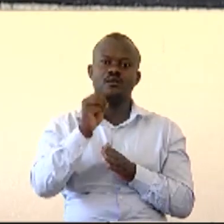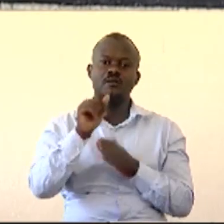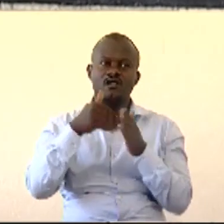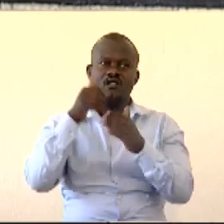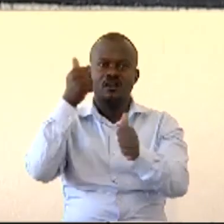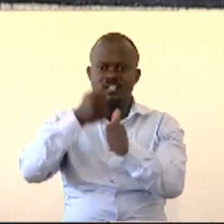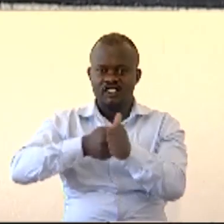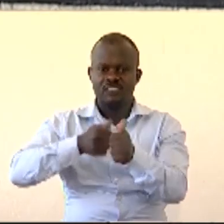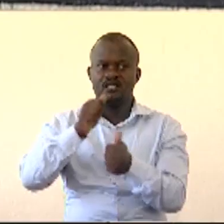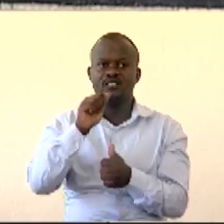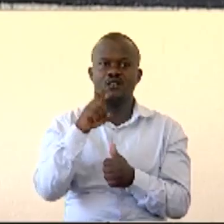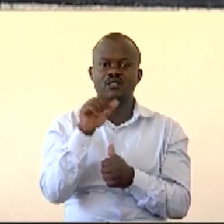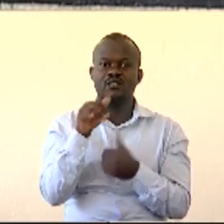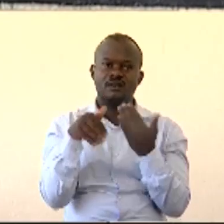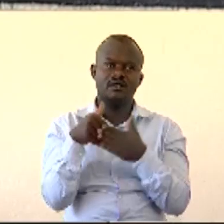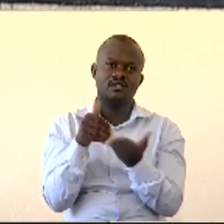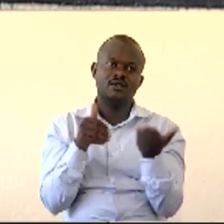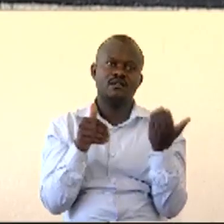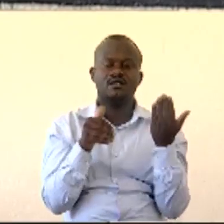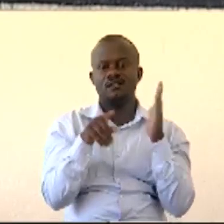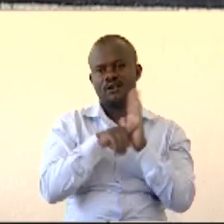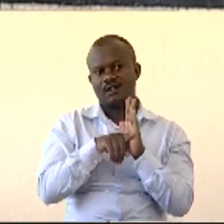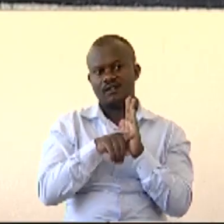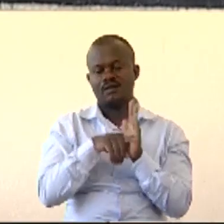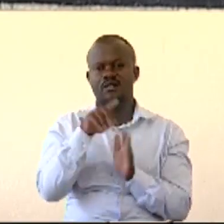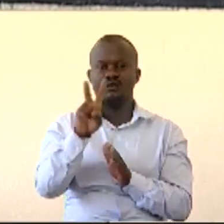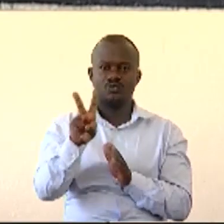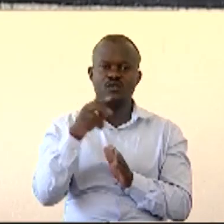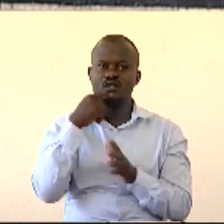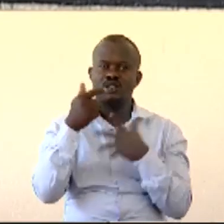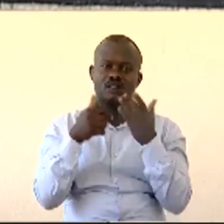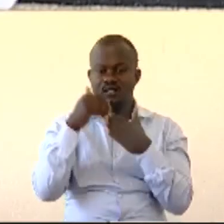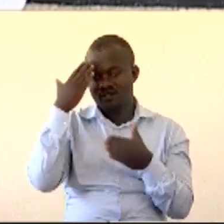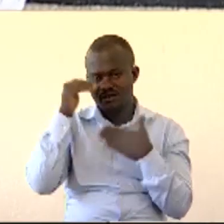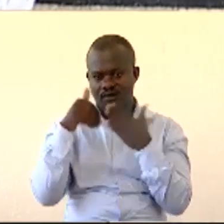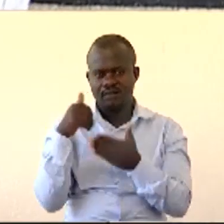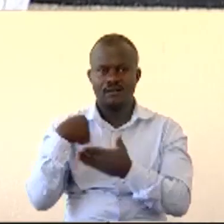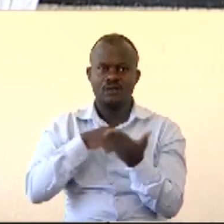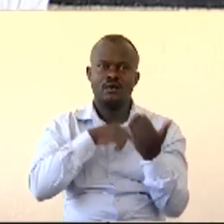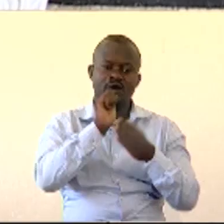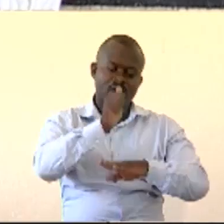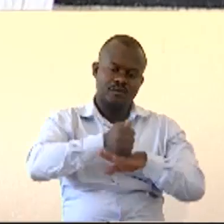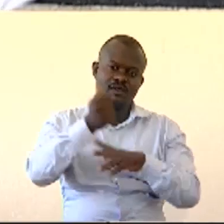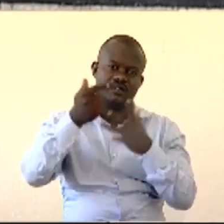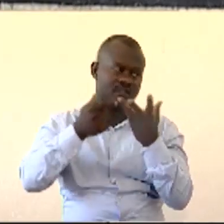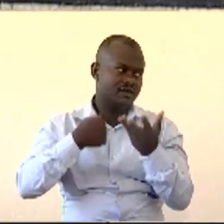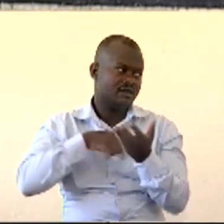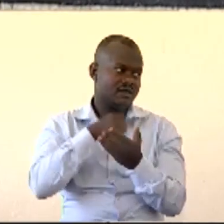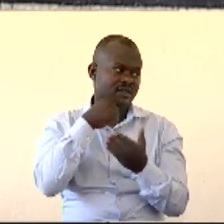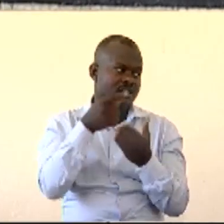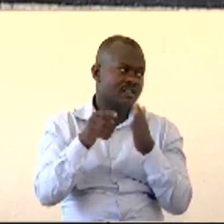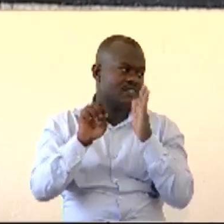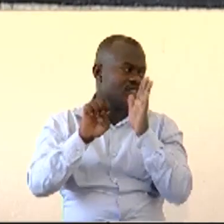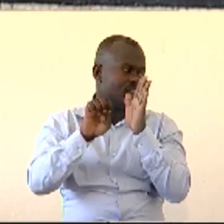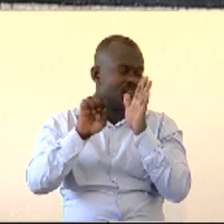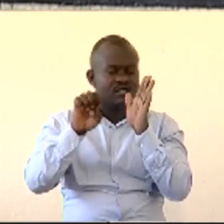oxygen atom is carrying a -2. So that is why we are putting that one. This is equal to